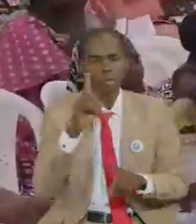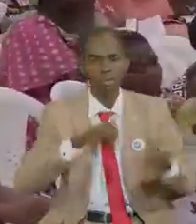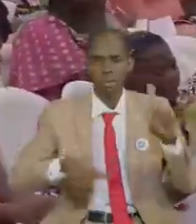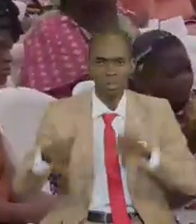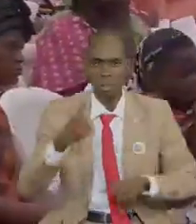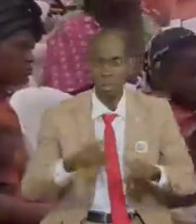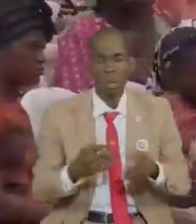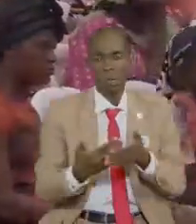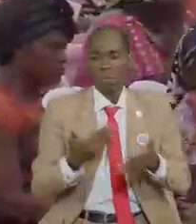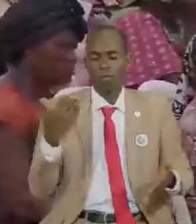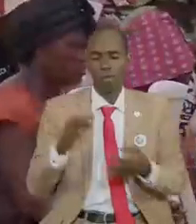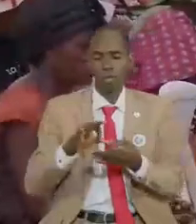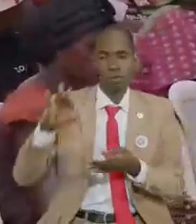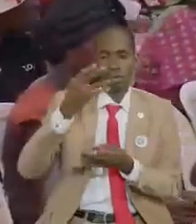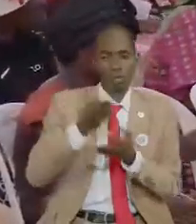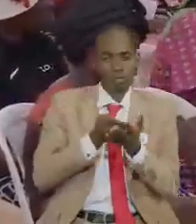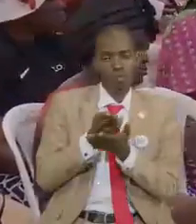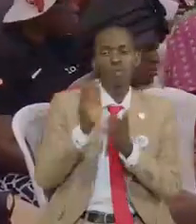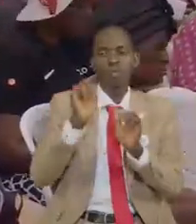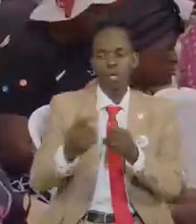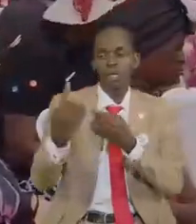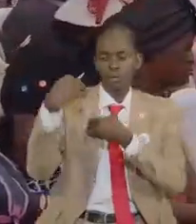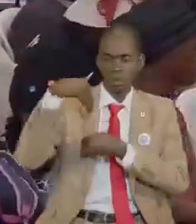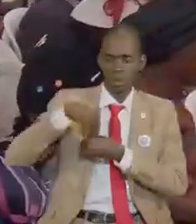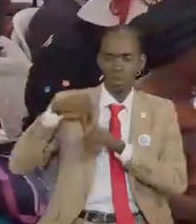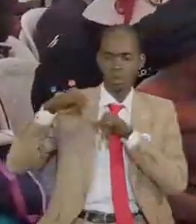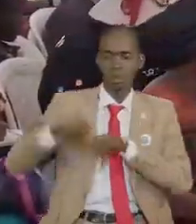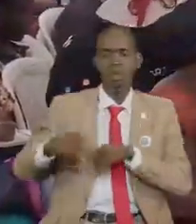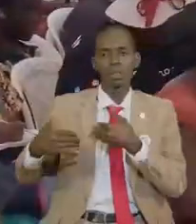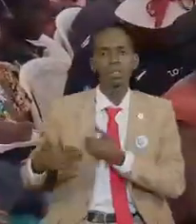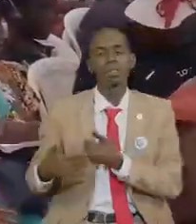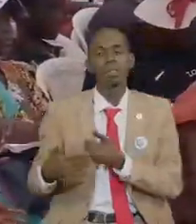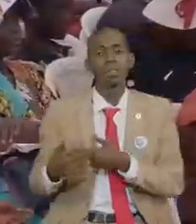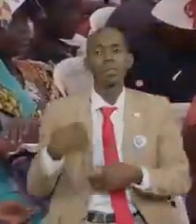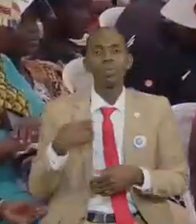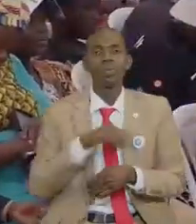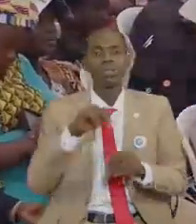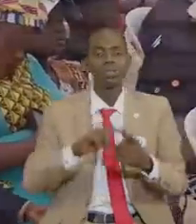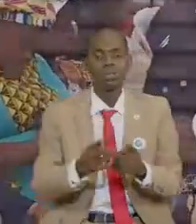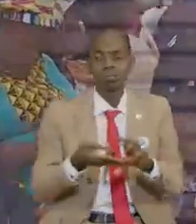can settle in our hearts. We have to come out of hypocrisy,